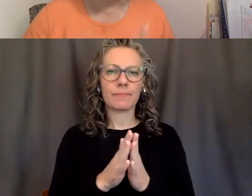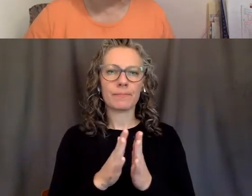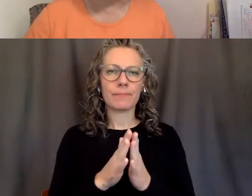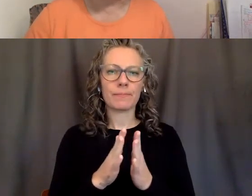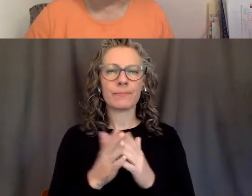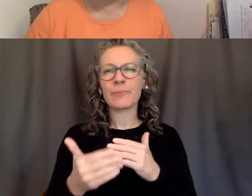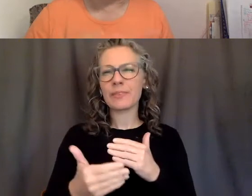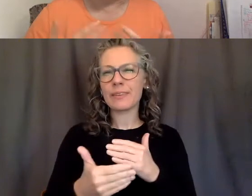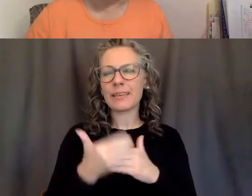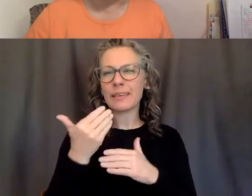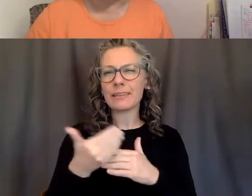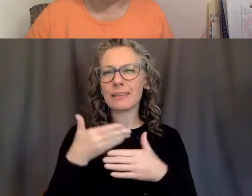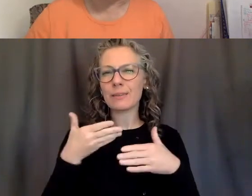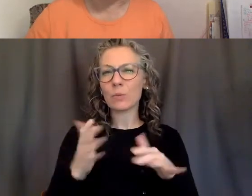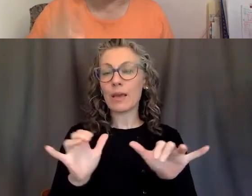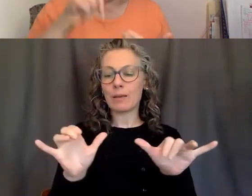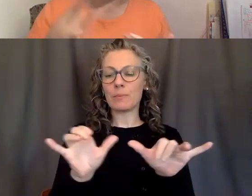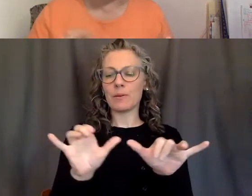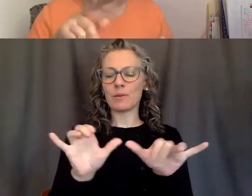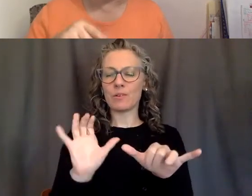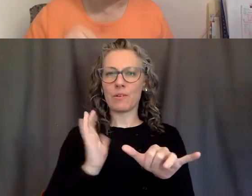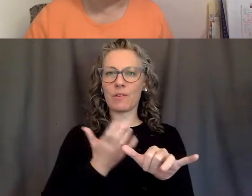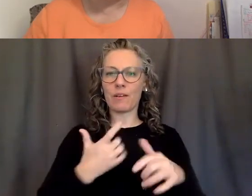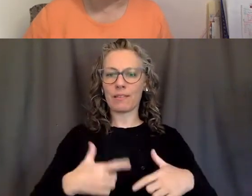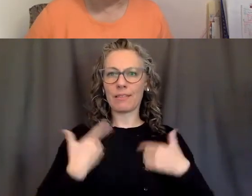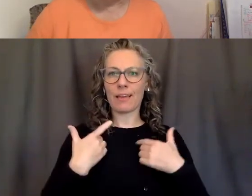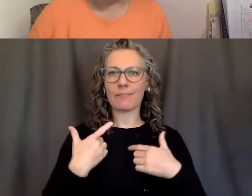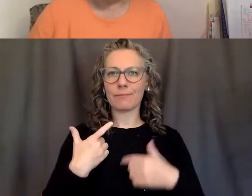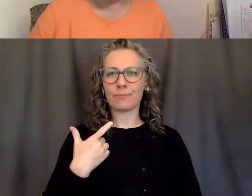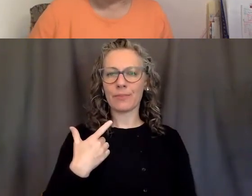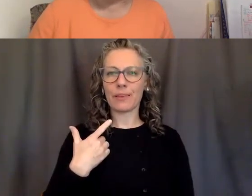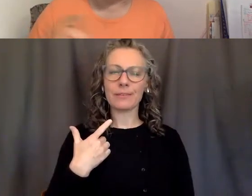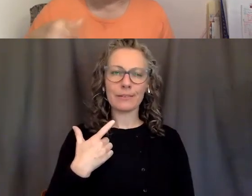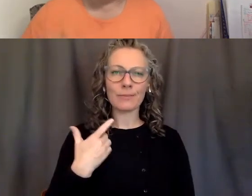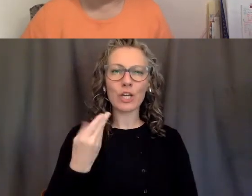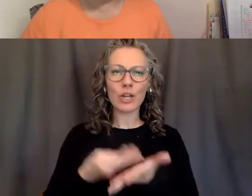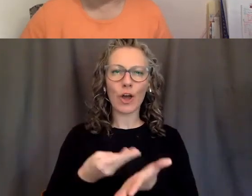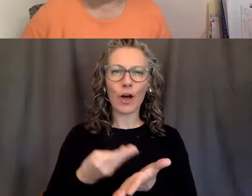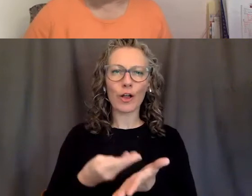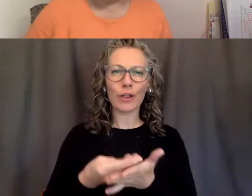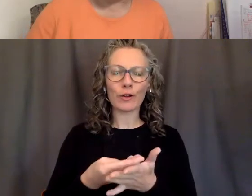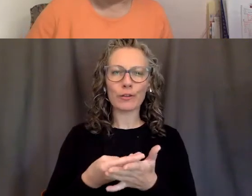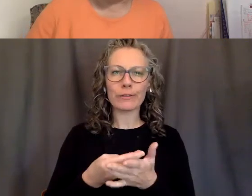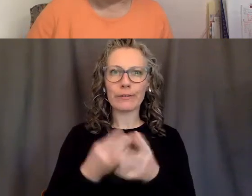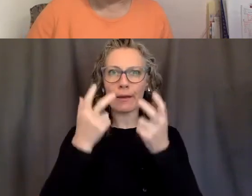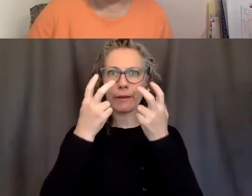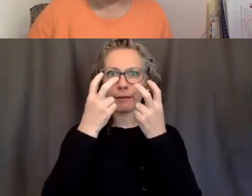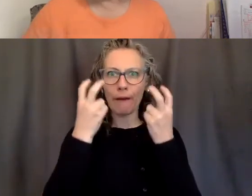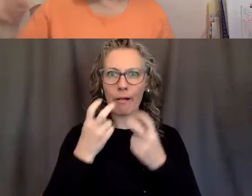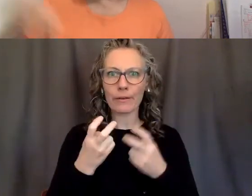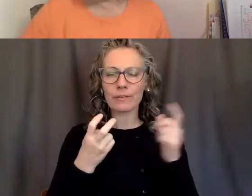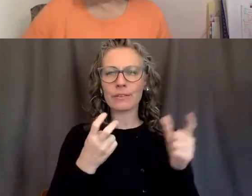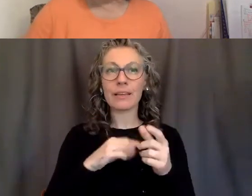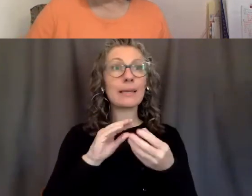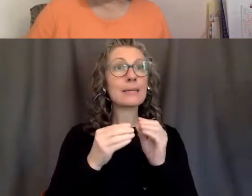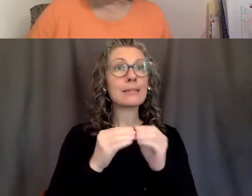easiest measurement of our life is the dollar sign. The numbers, right? When we say, oh, how